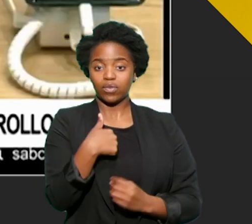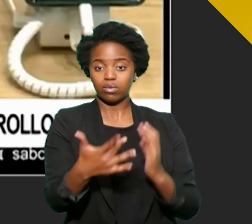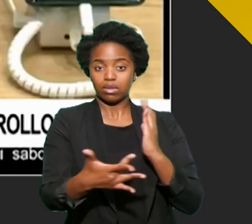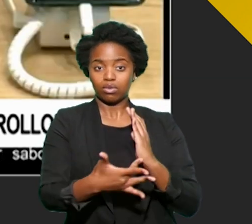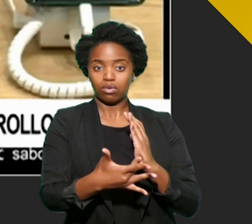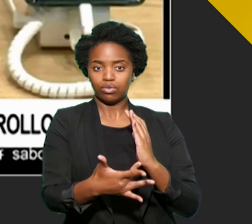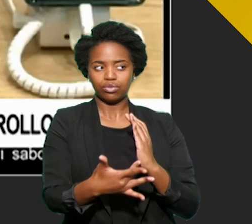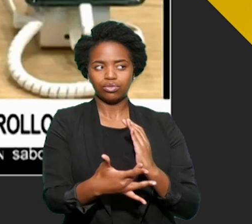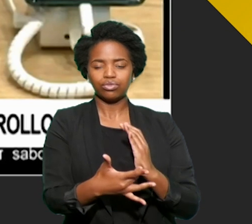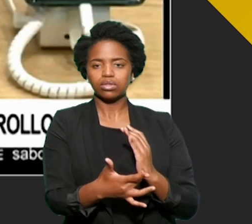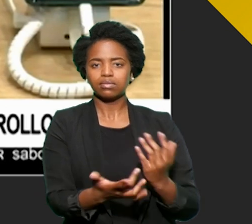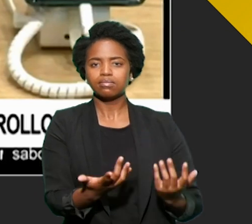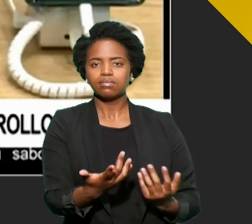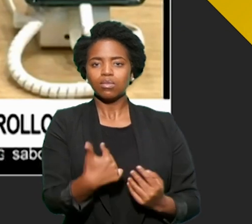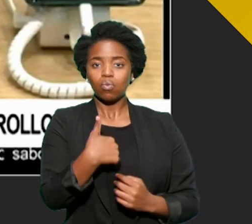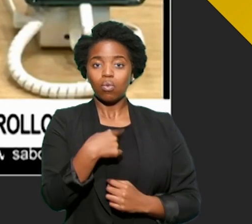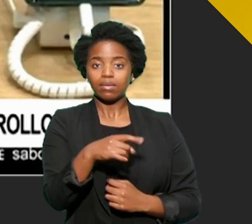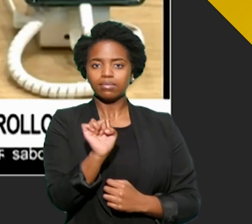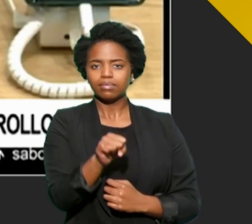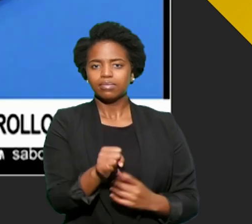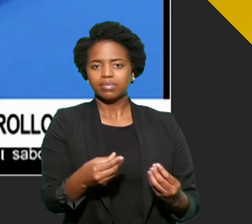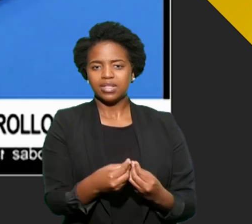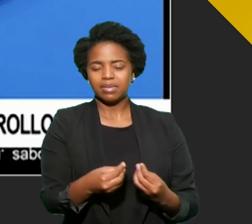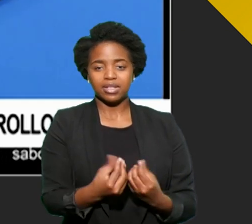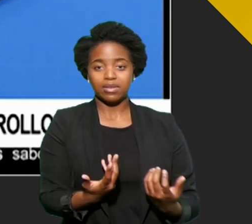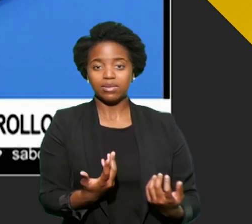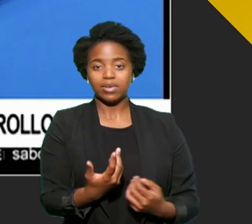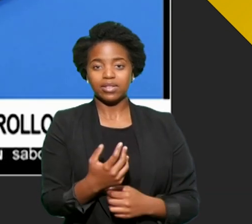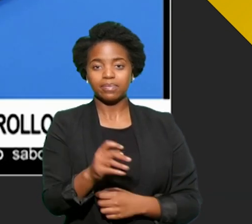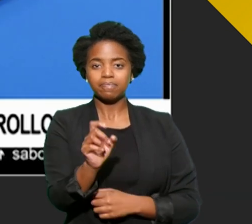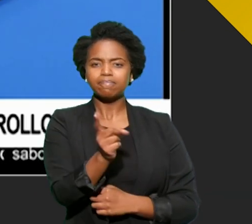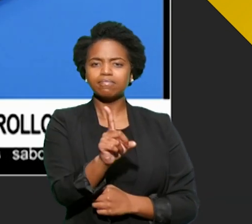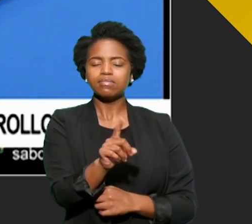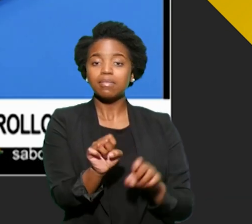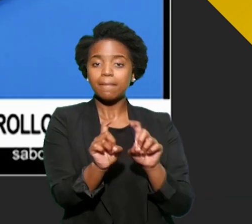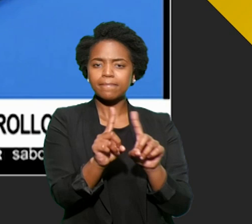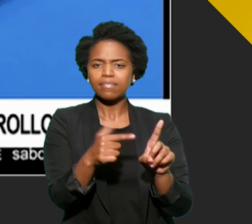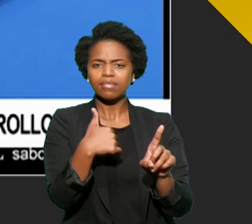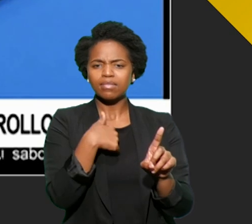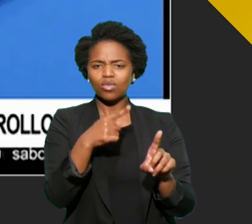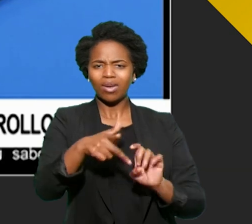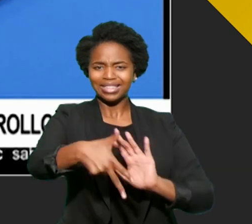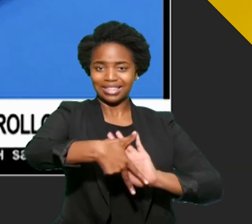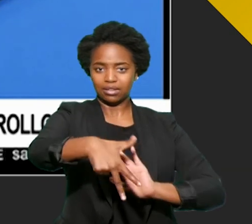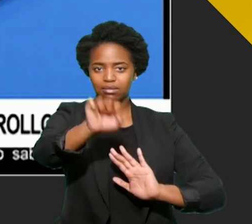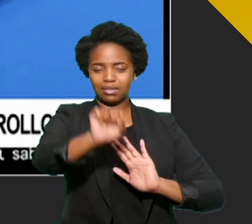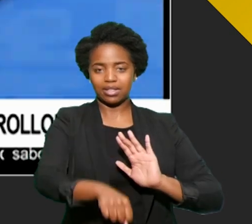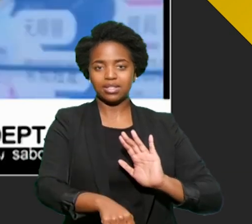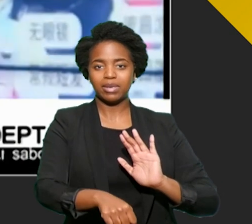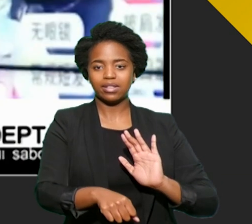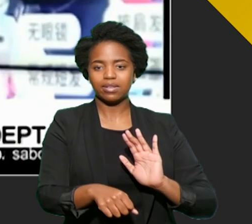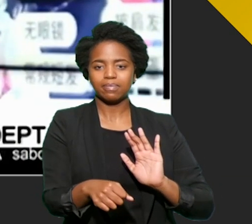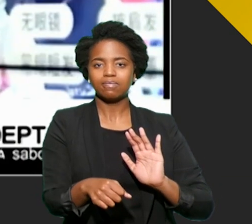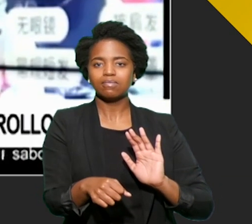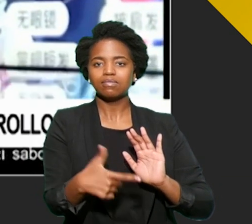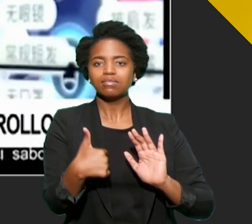technology could cause data to be exfiltrated for purposes that are not authorized by the users, so that could cause